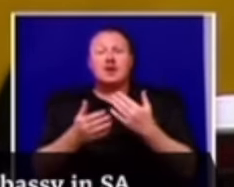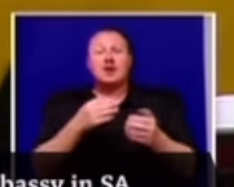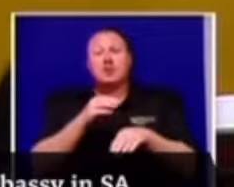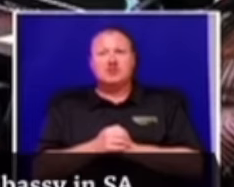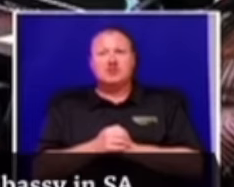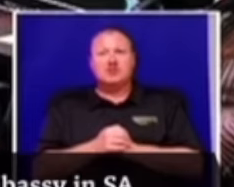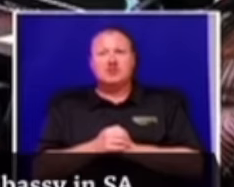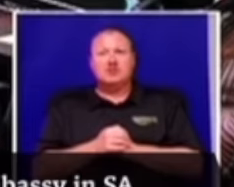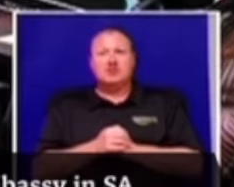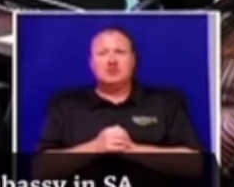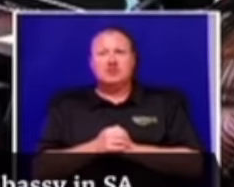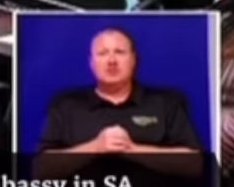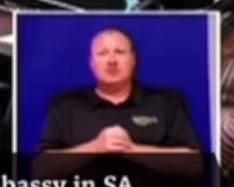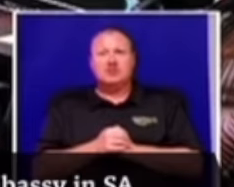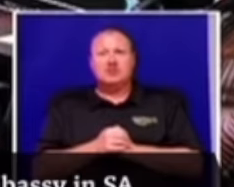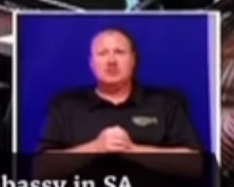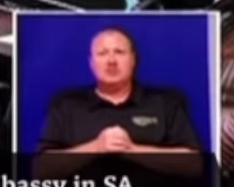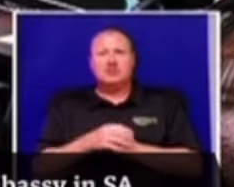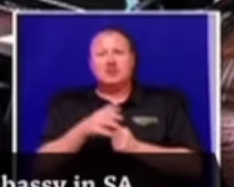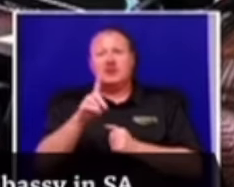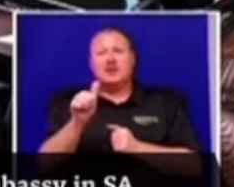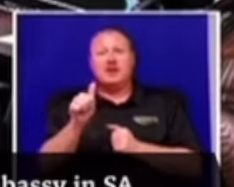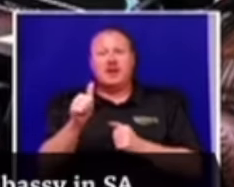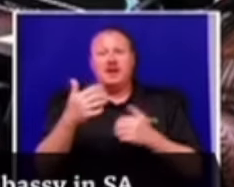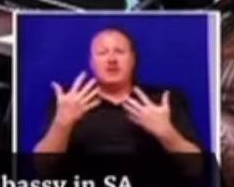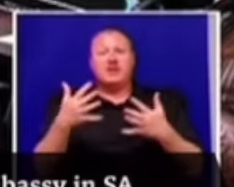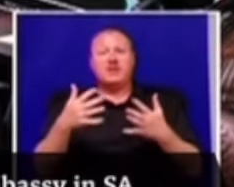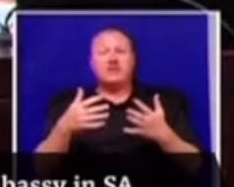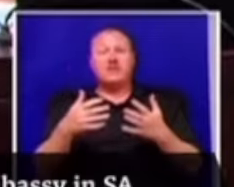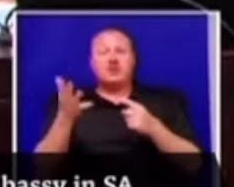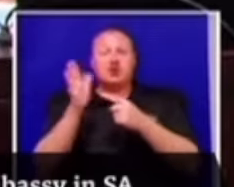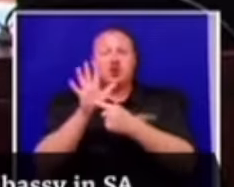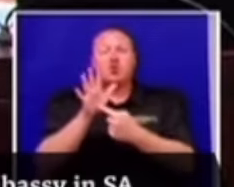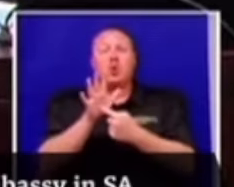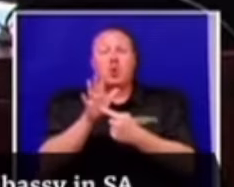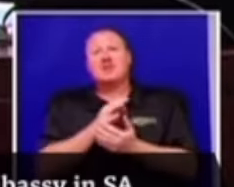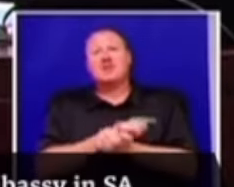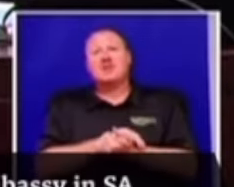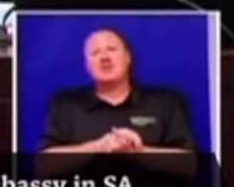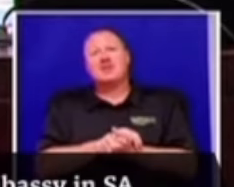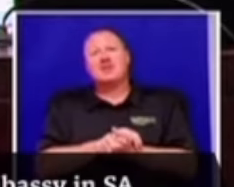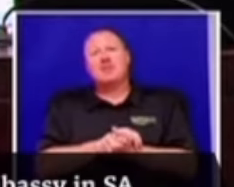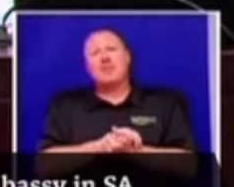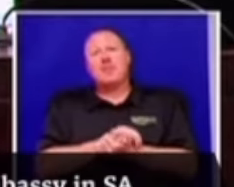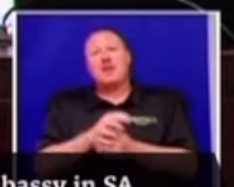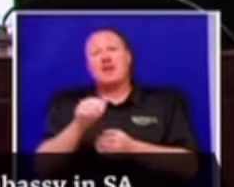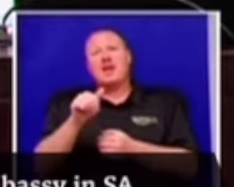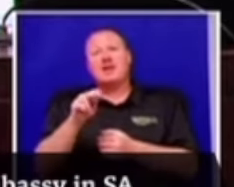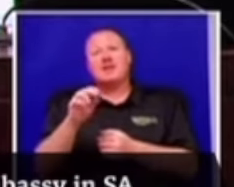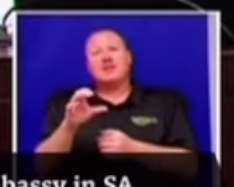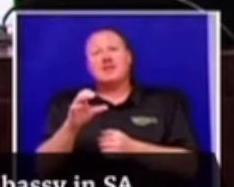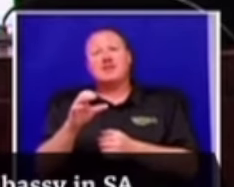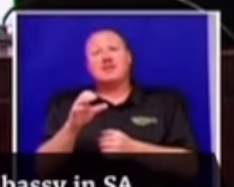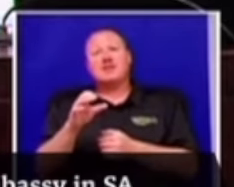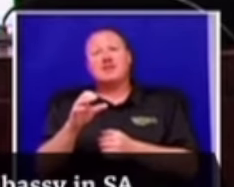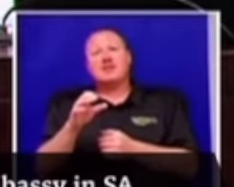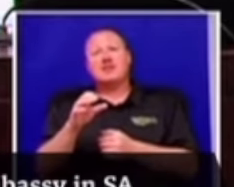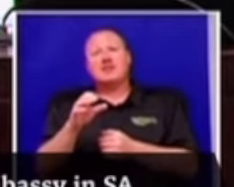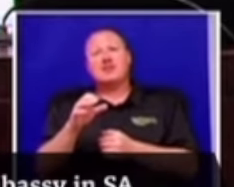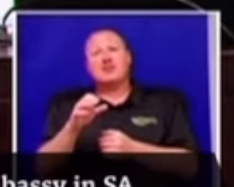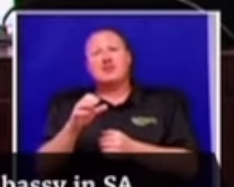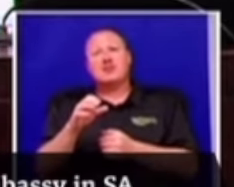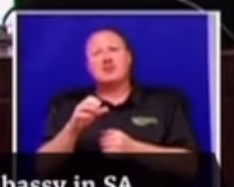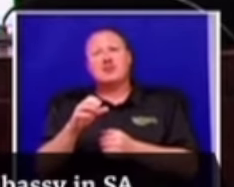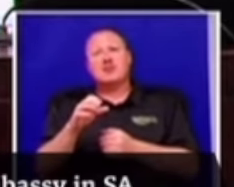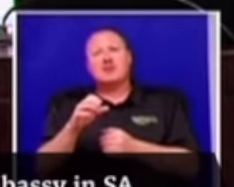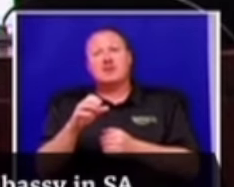this regard chairperson the da has already fully ventilated its position on this matter and the anc is essentially scoring an own goal